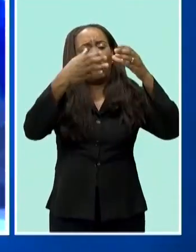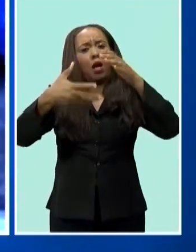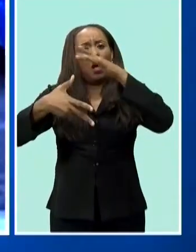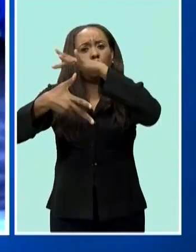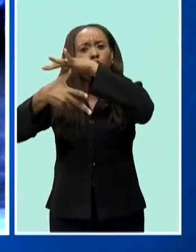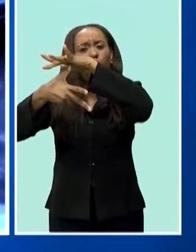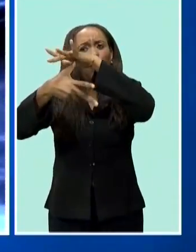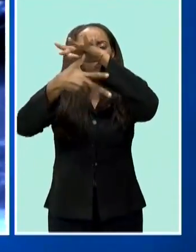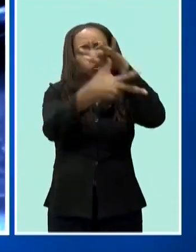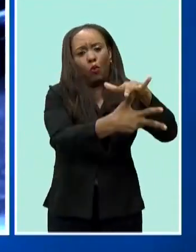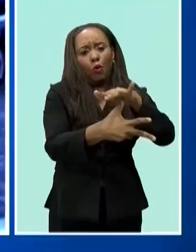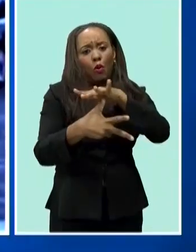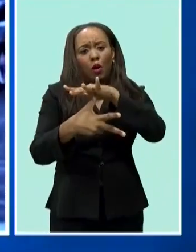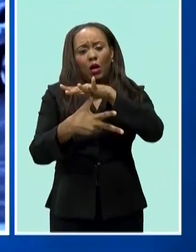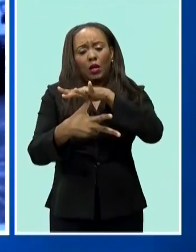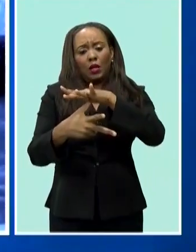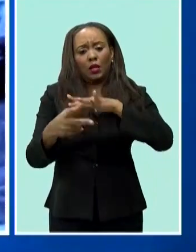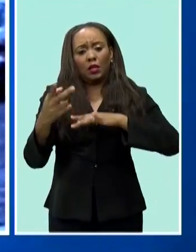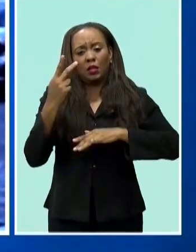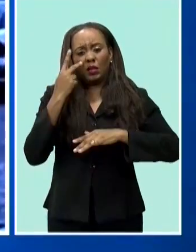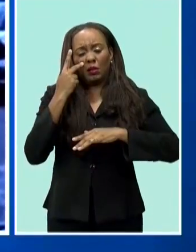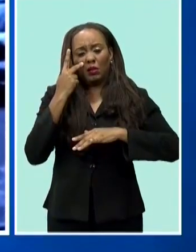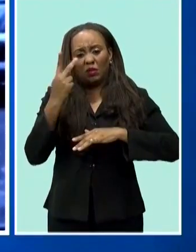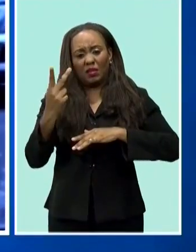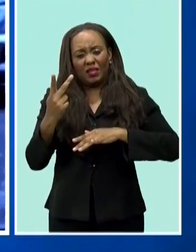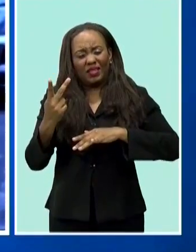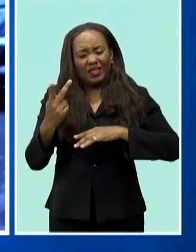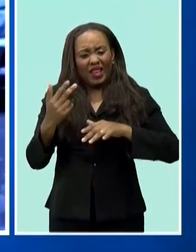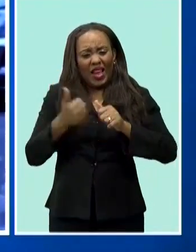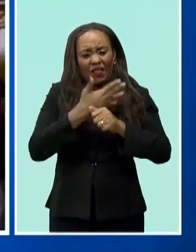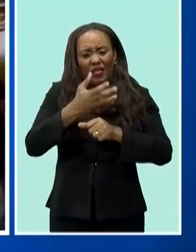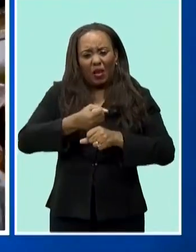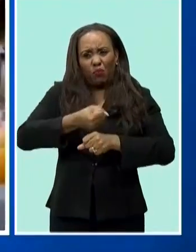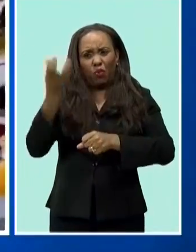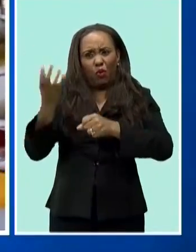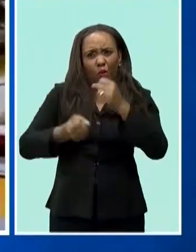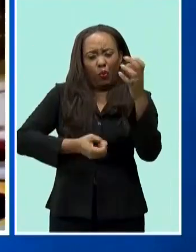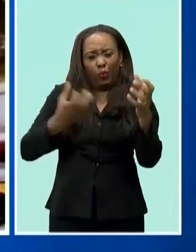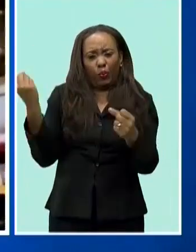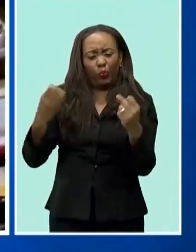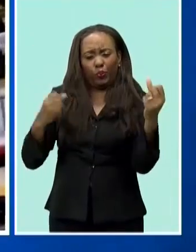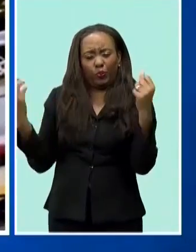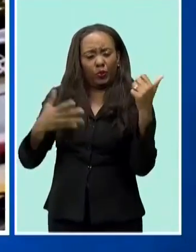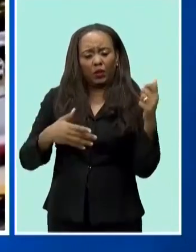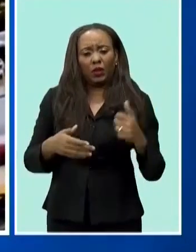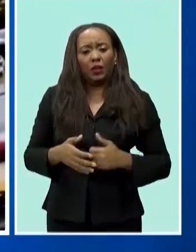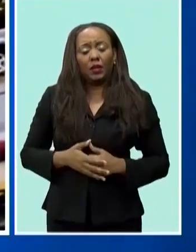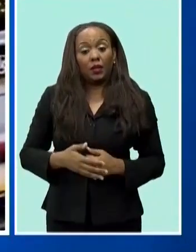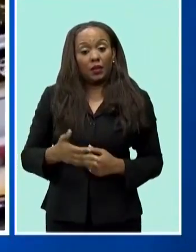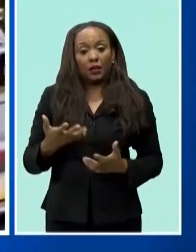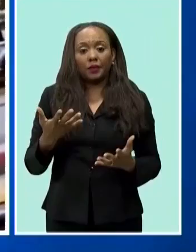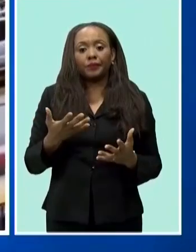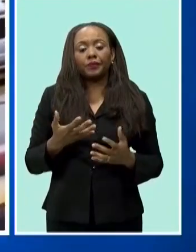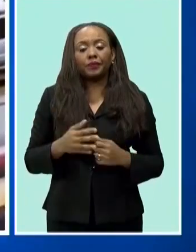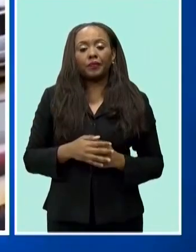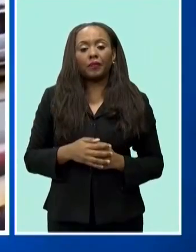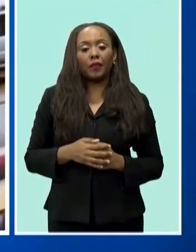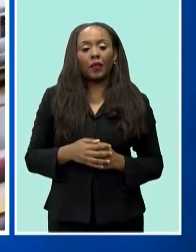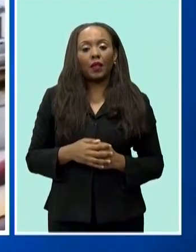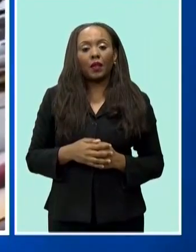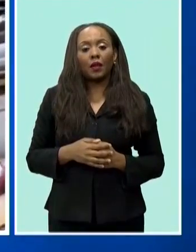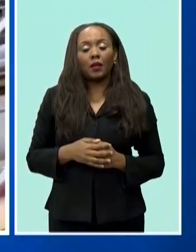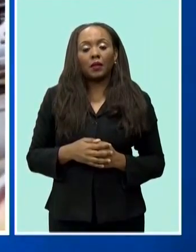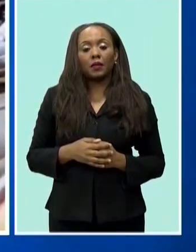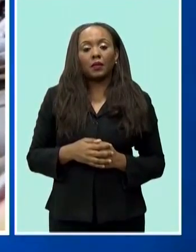out, but you could see all the debris from the wood of the pole flying everywhere. According to Steve Gaskins, public information